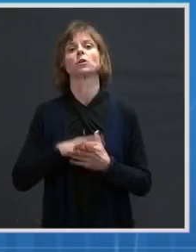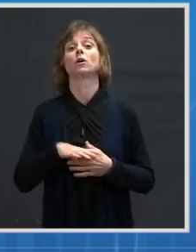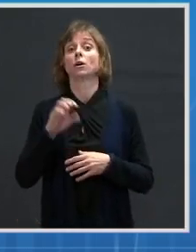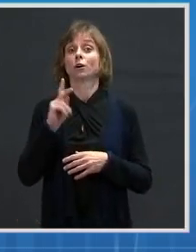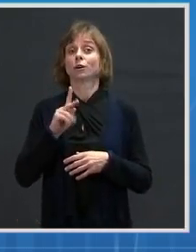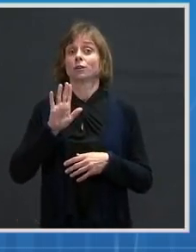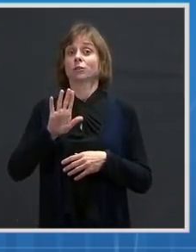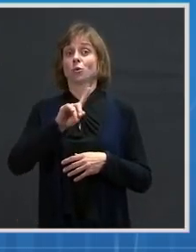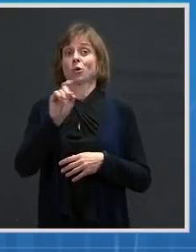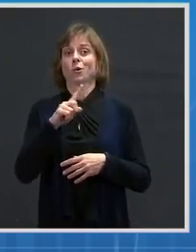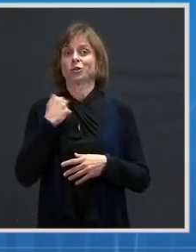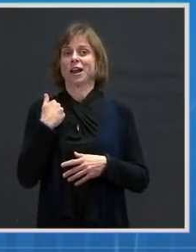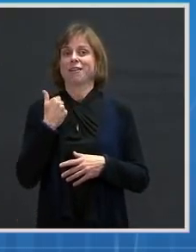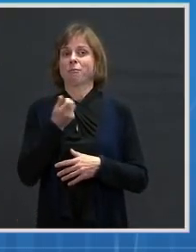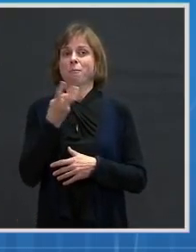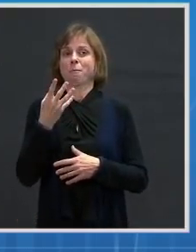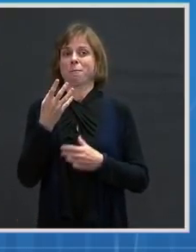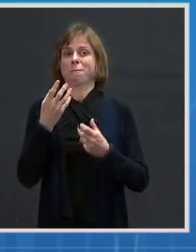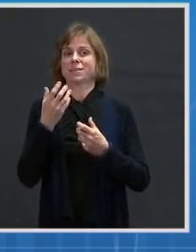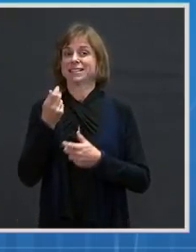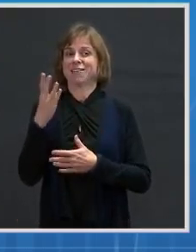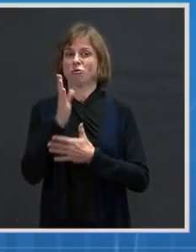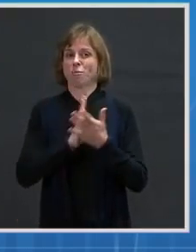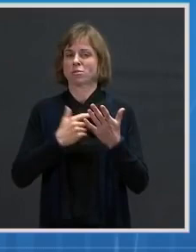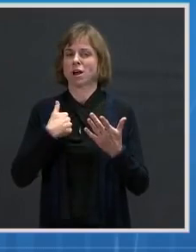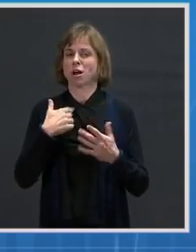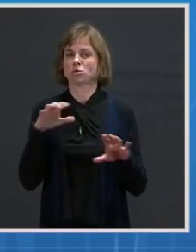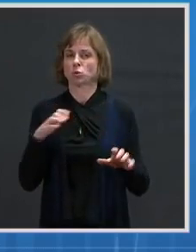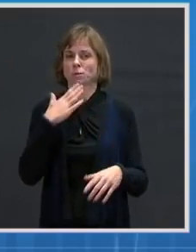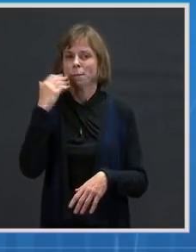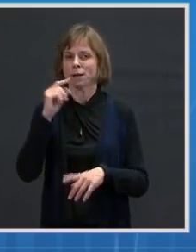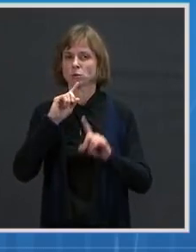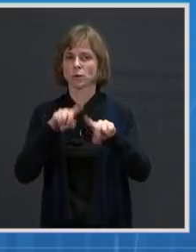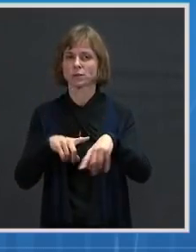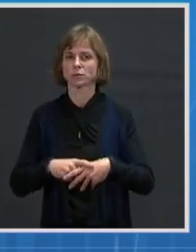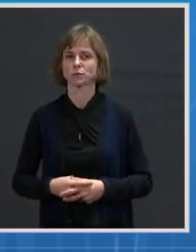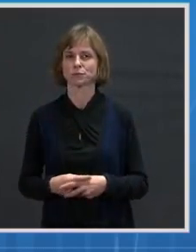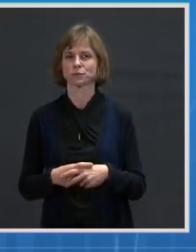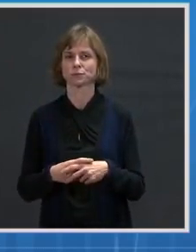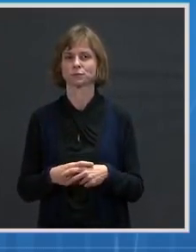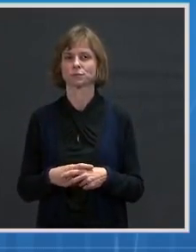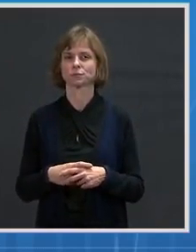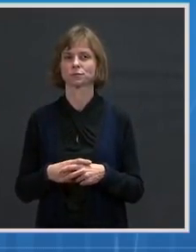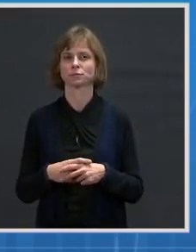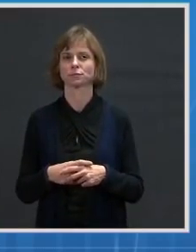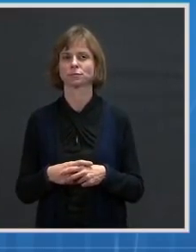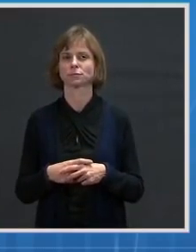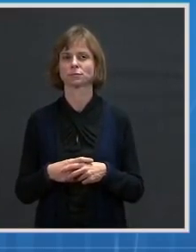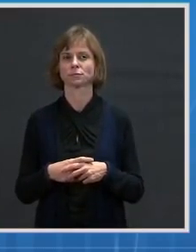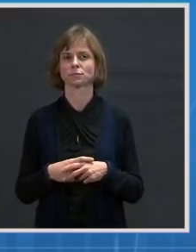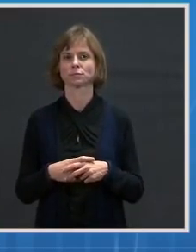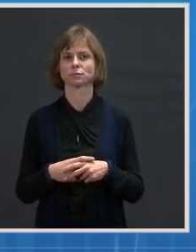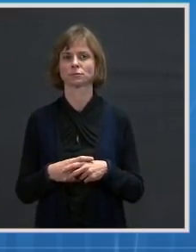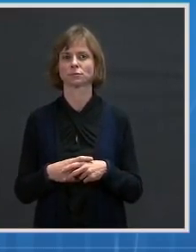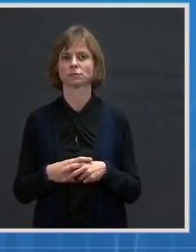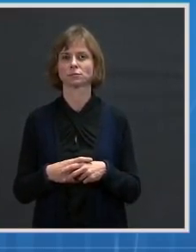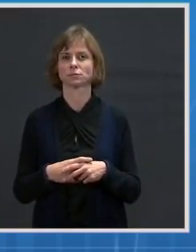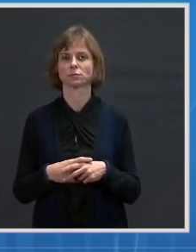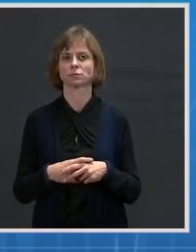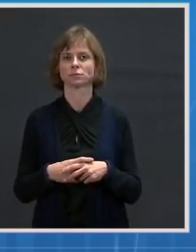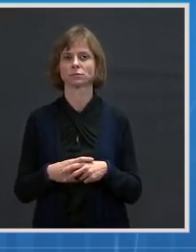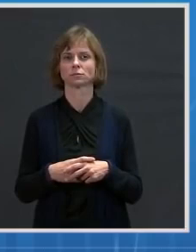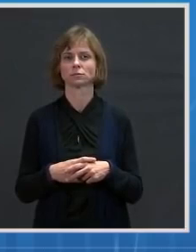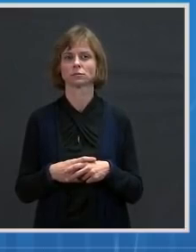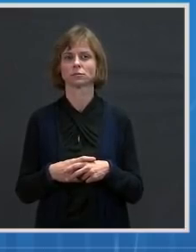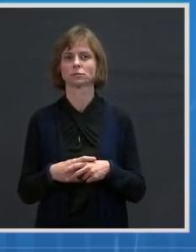of the question. I'll do my best to answer. As it respects federal employees, what I